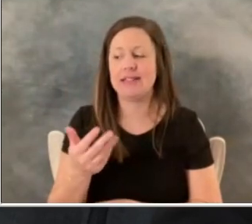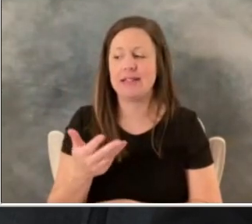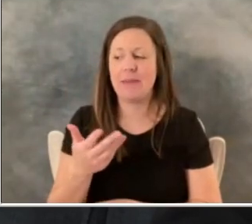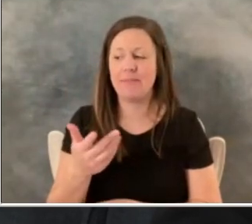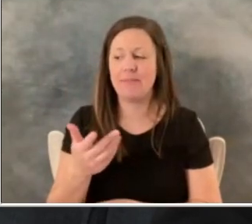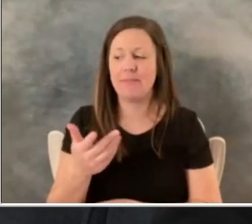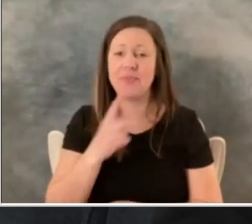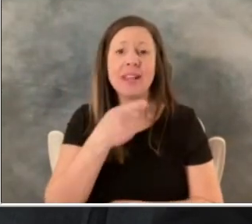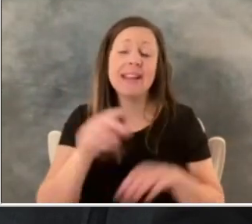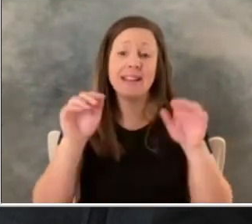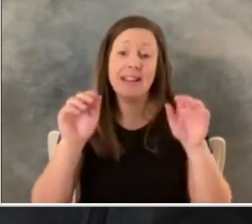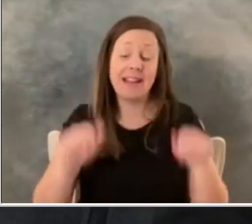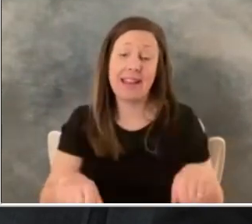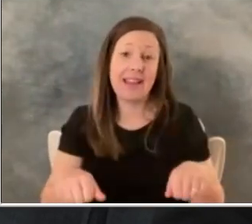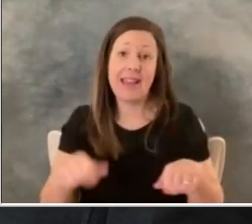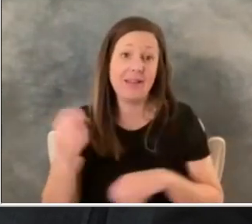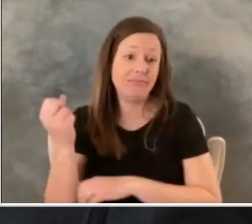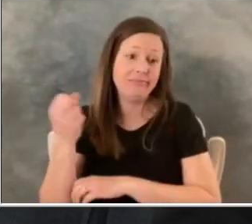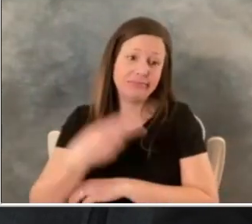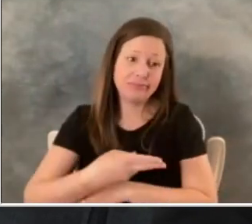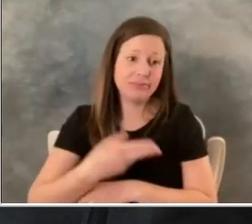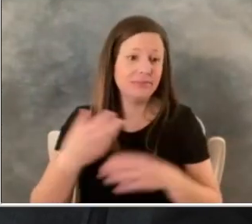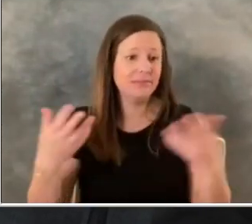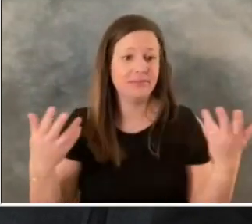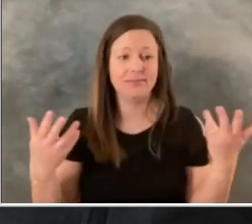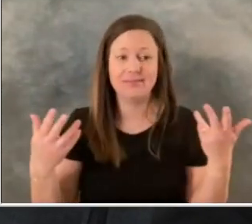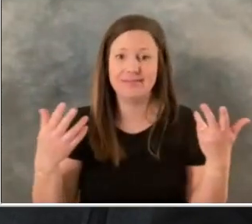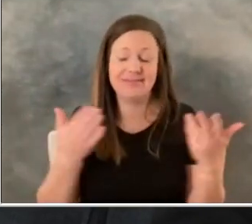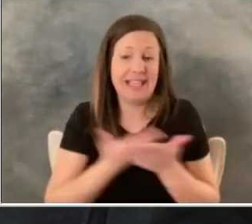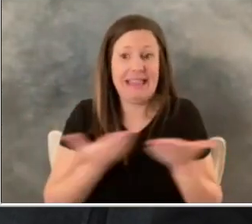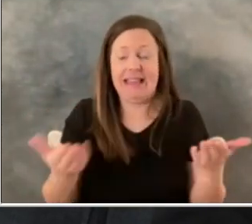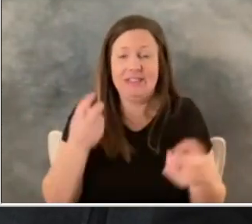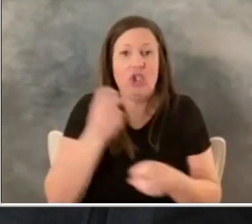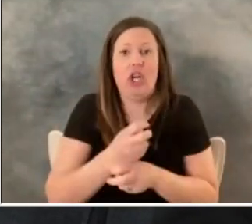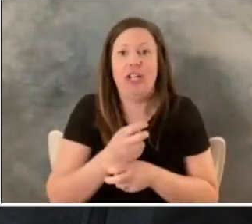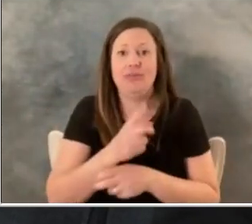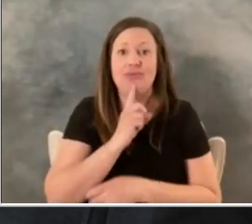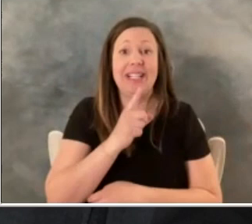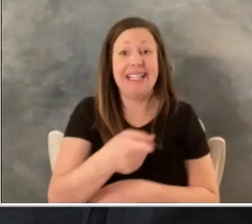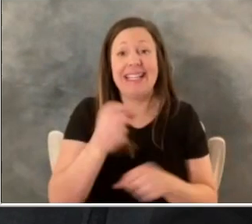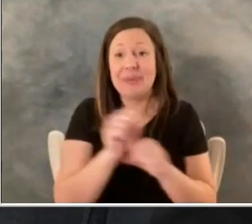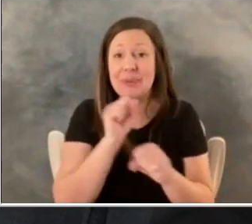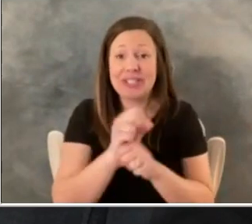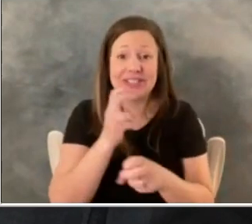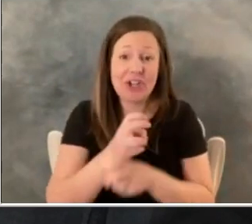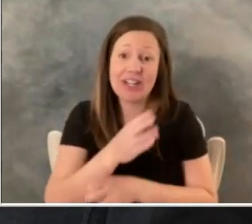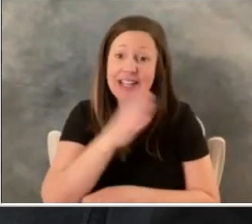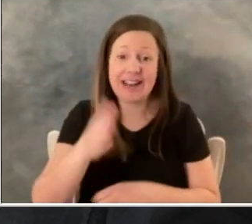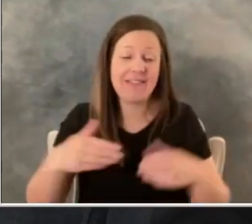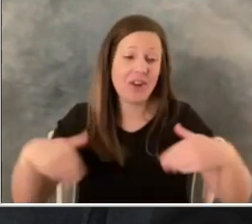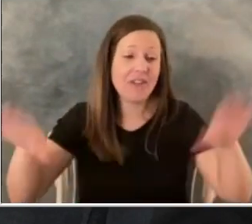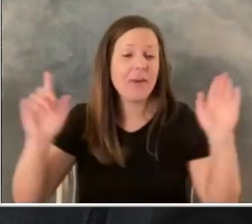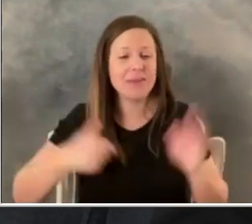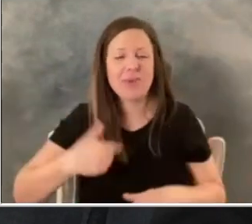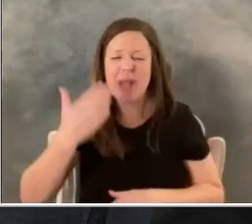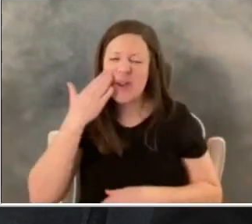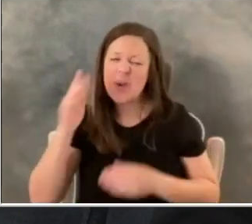overcome battles and works very hard and just never gives up. And so, me knowing that about